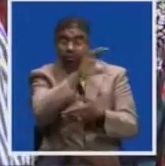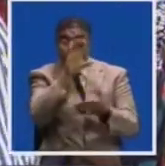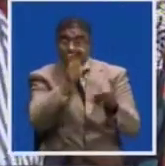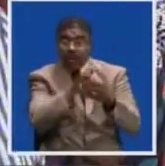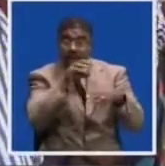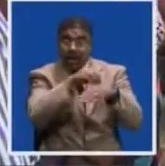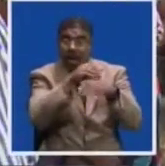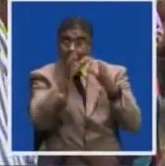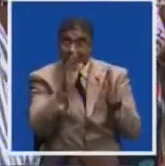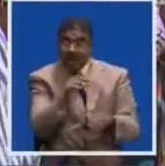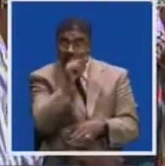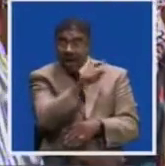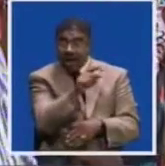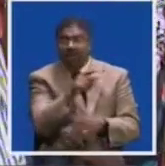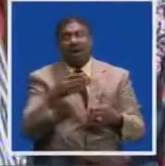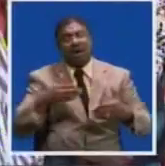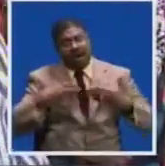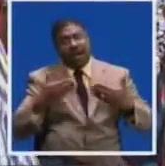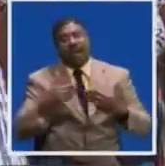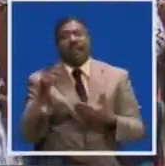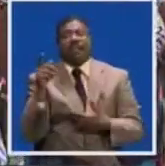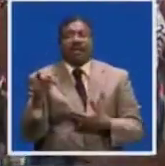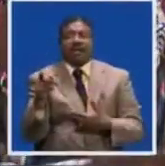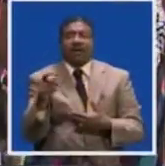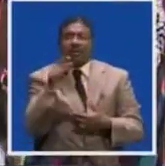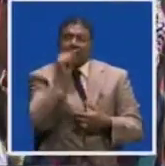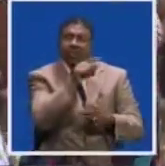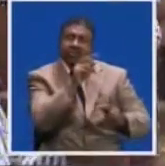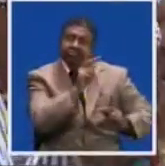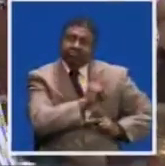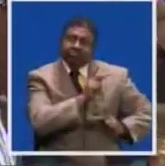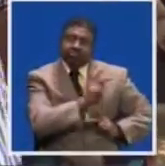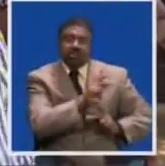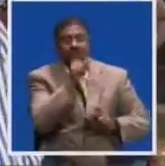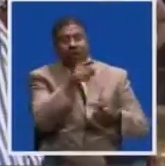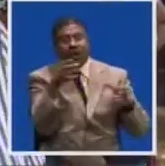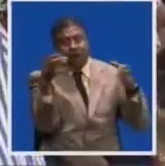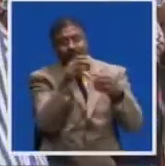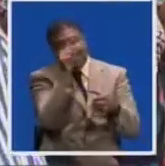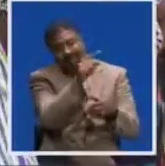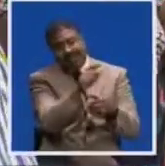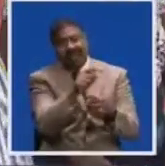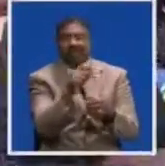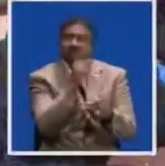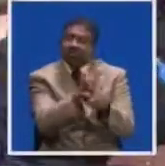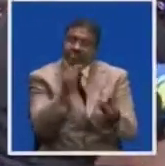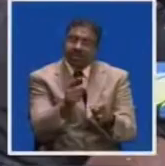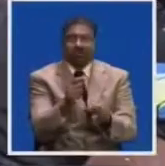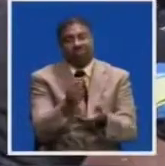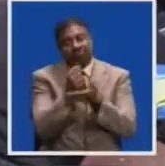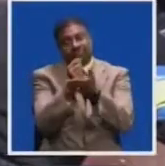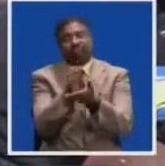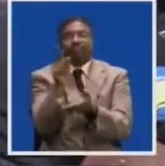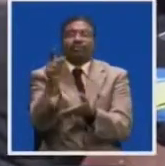Tangala. From just well-wishers and also just the community that is being led by